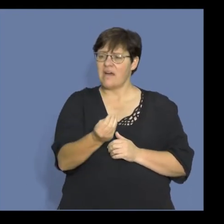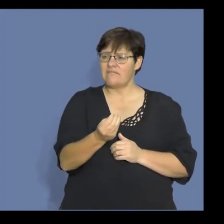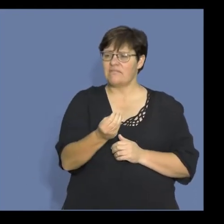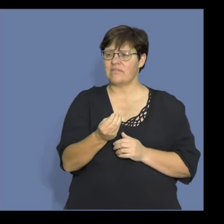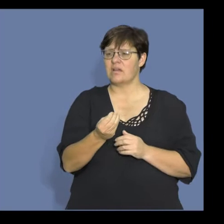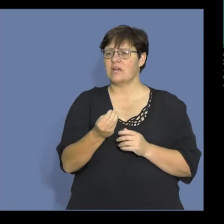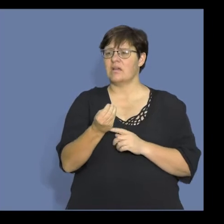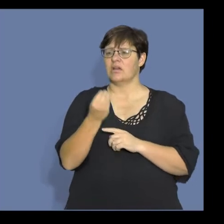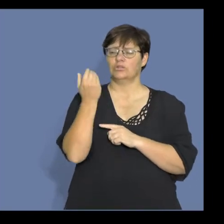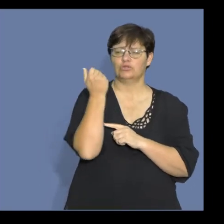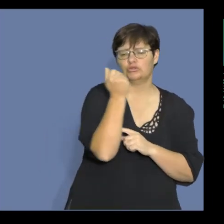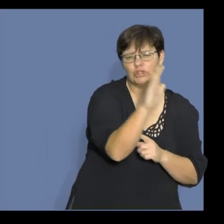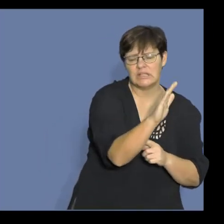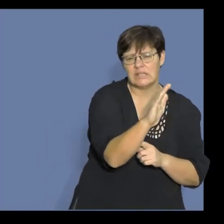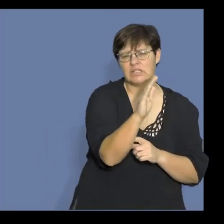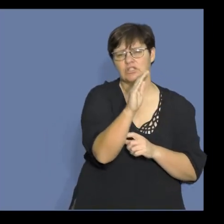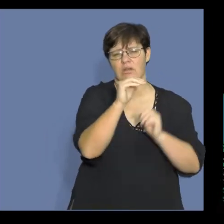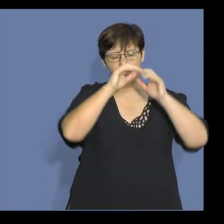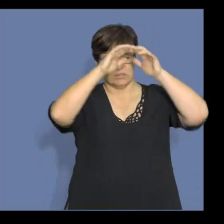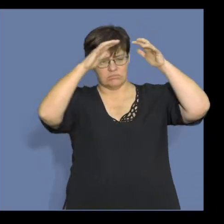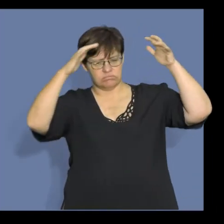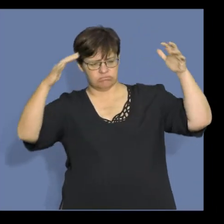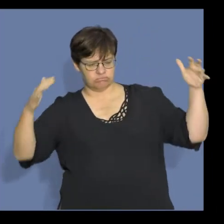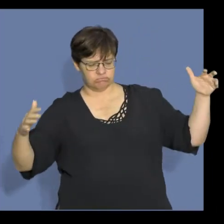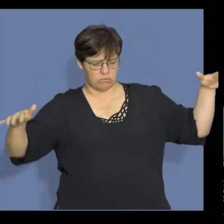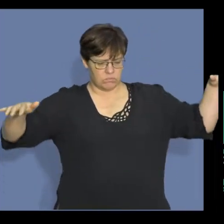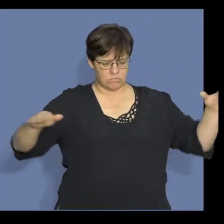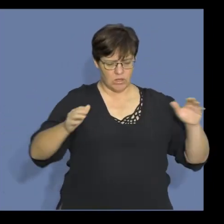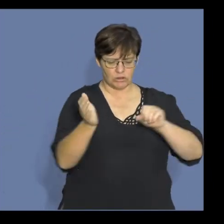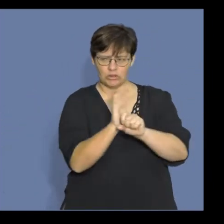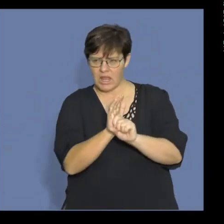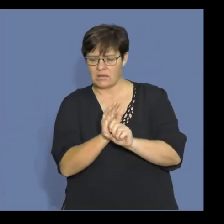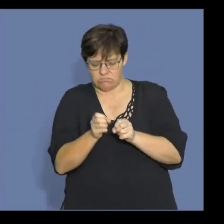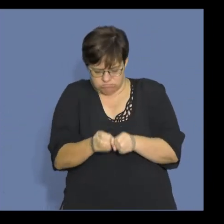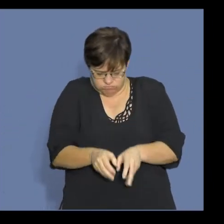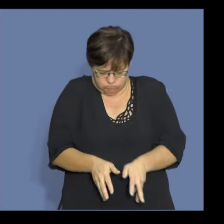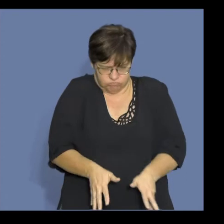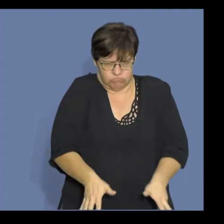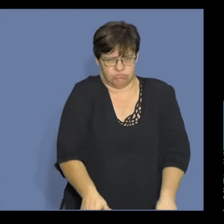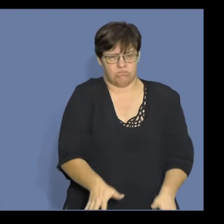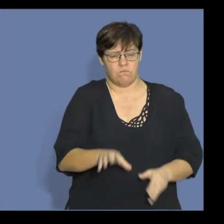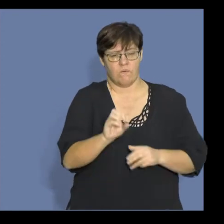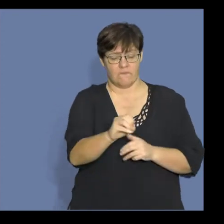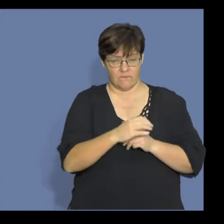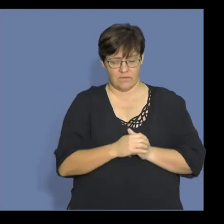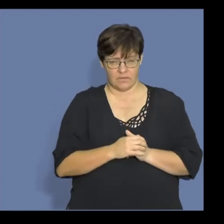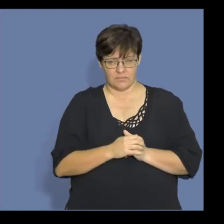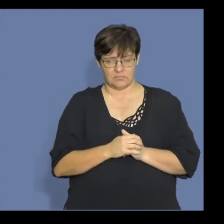having large trees that are shade-loving shrubs in the undergrowth.